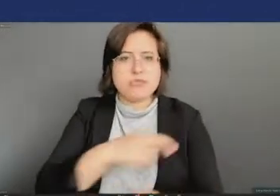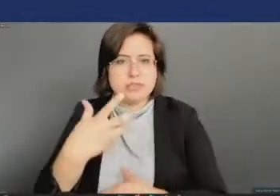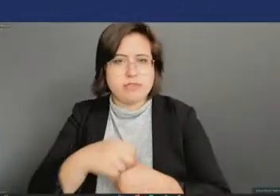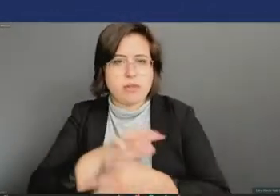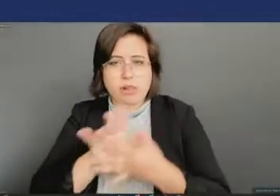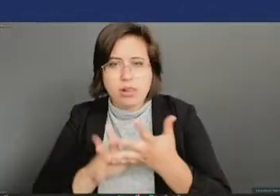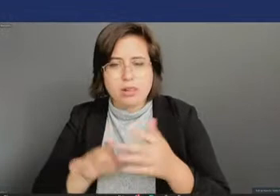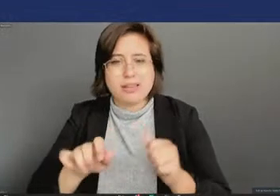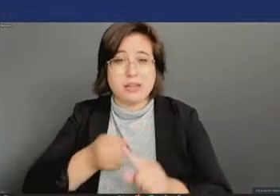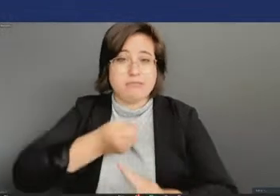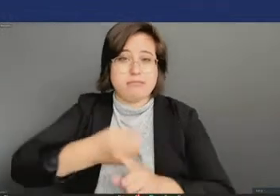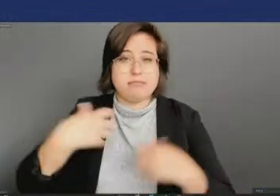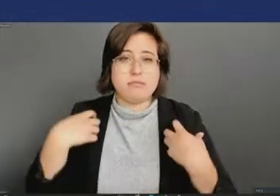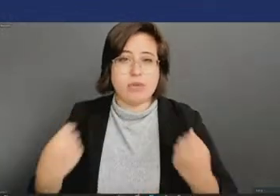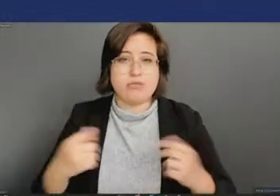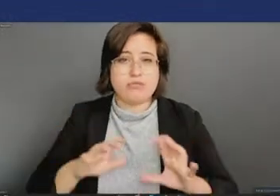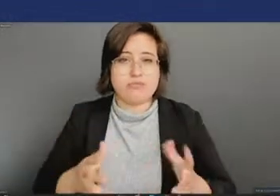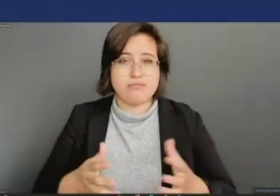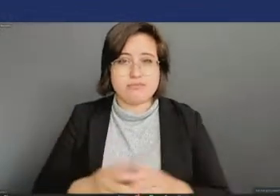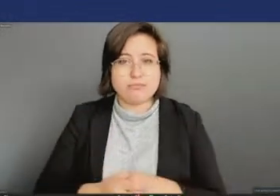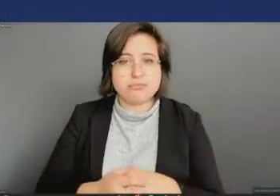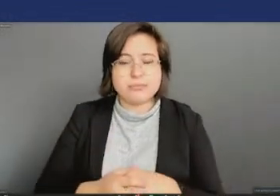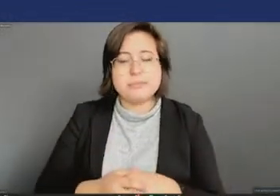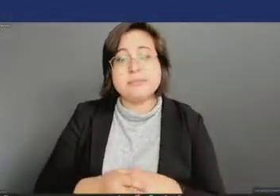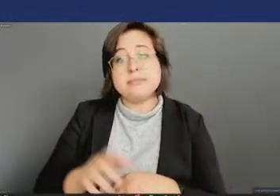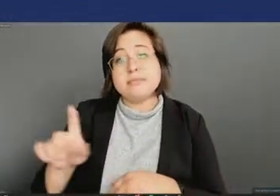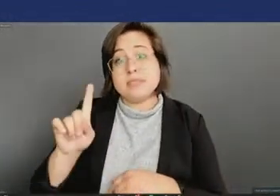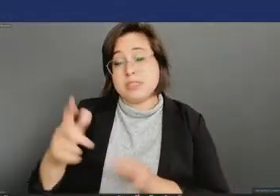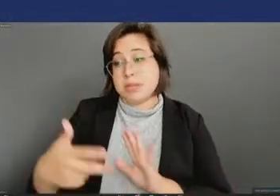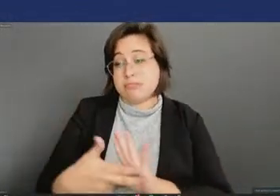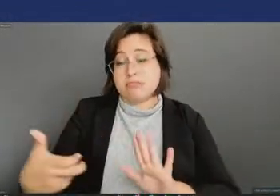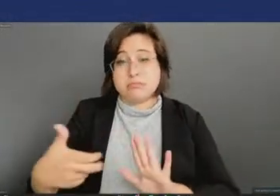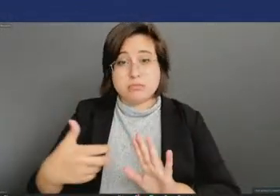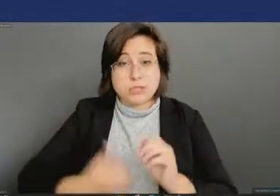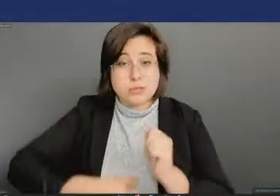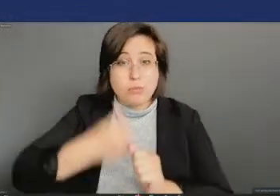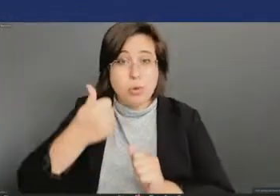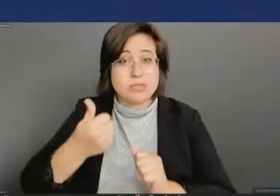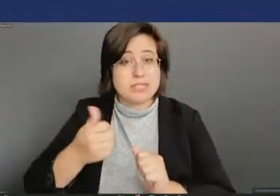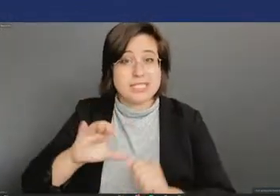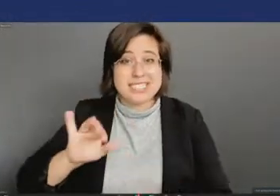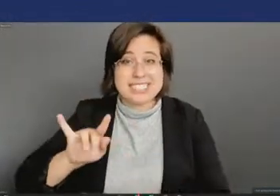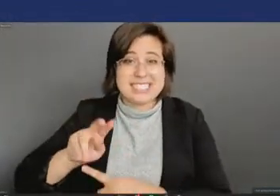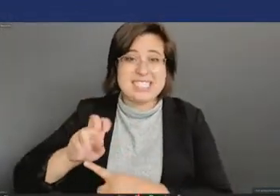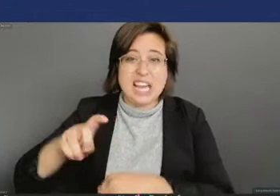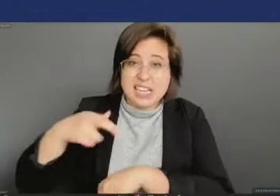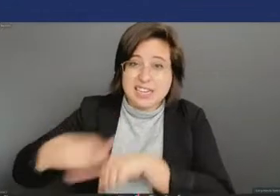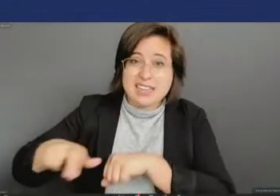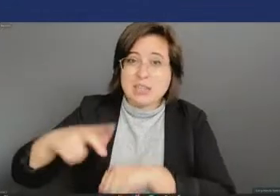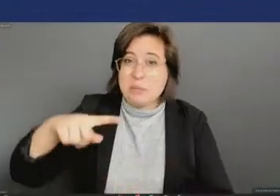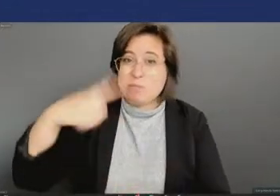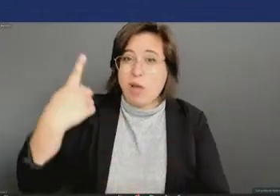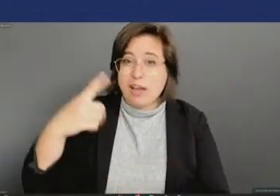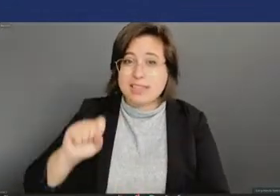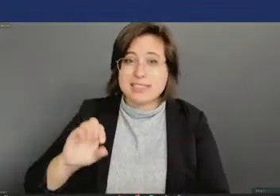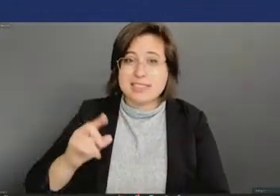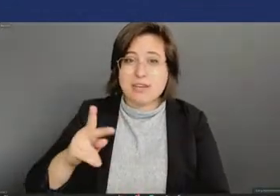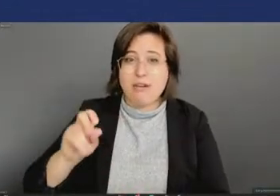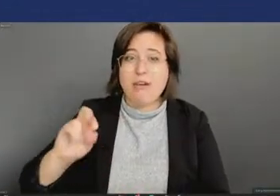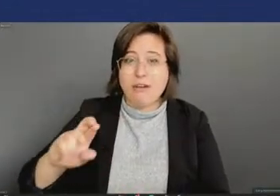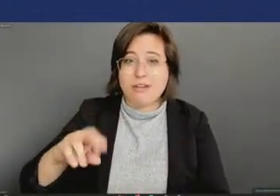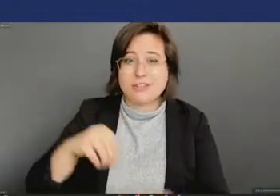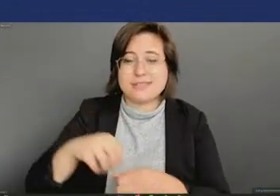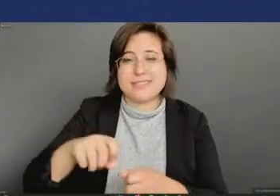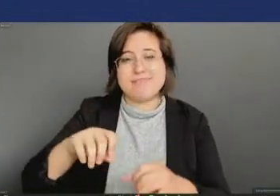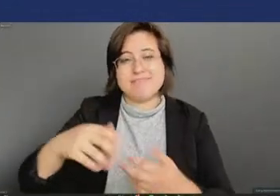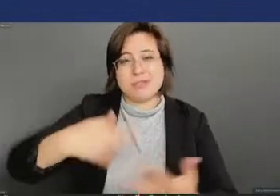affect health. He has been ranked as the most cited Black scholar in the social sciences, as one